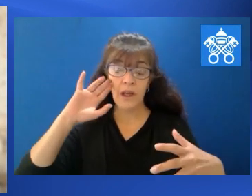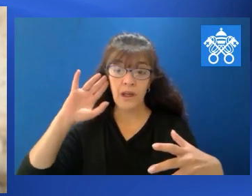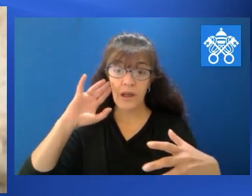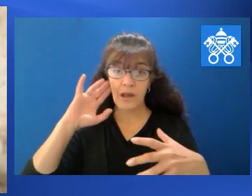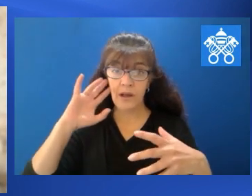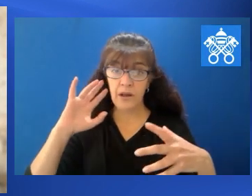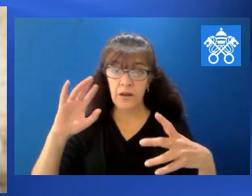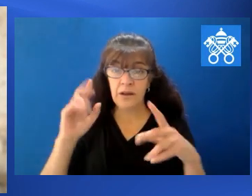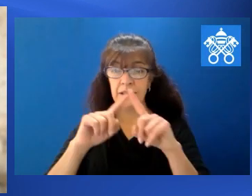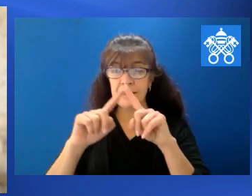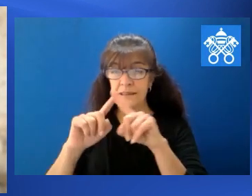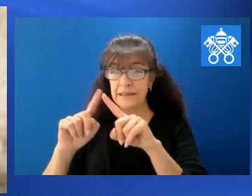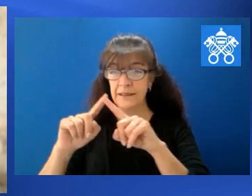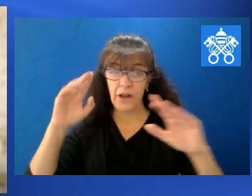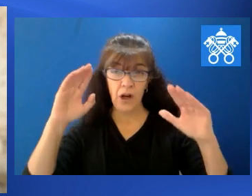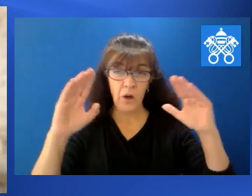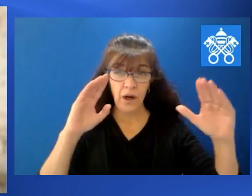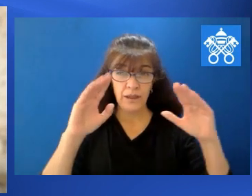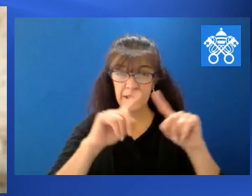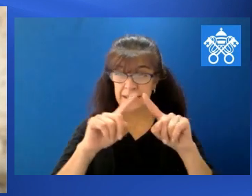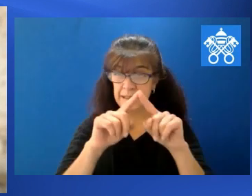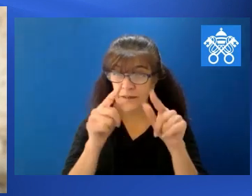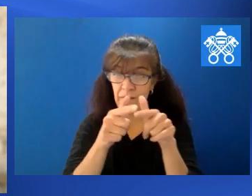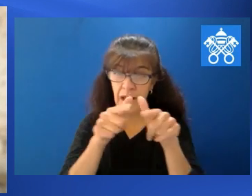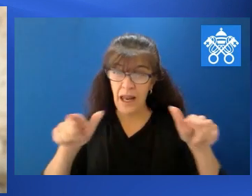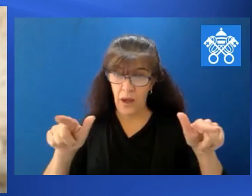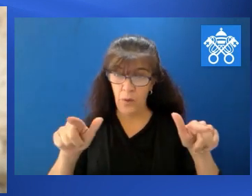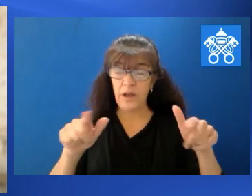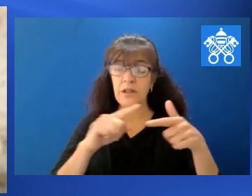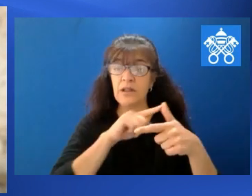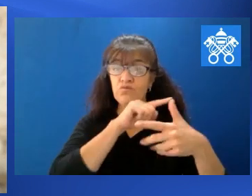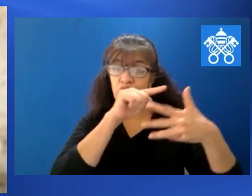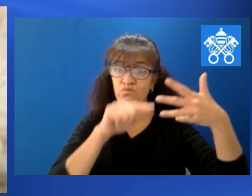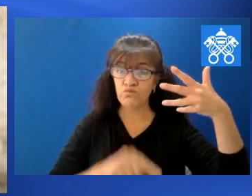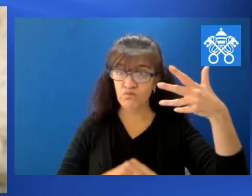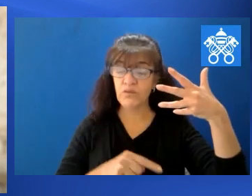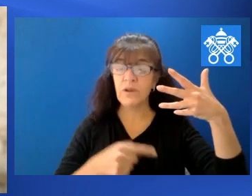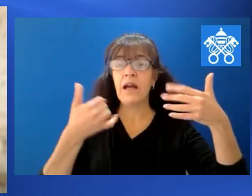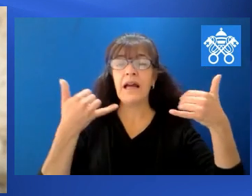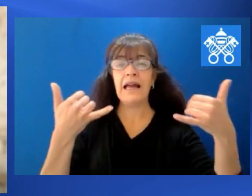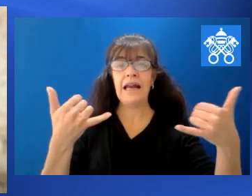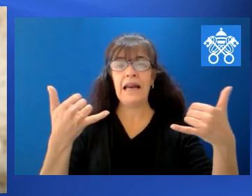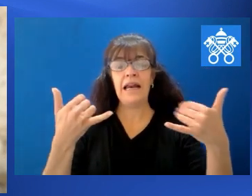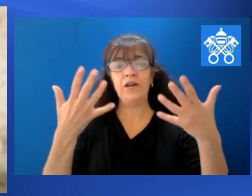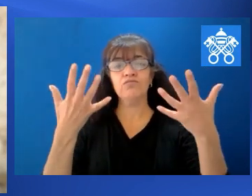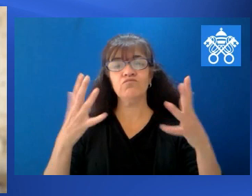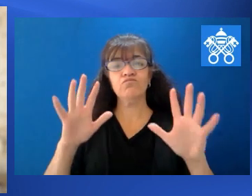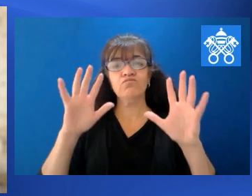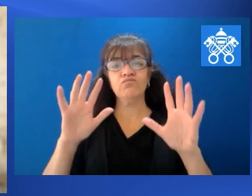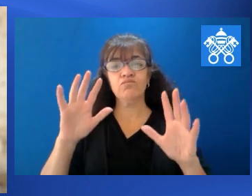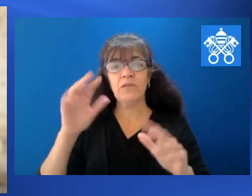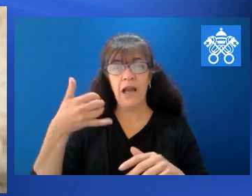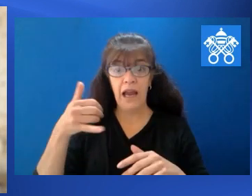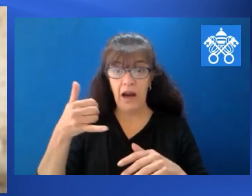various greetings in various languages, and right now we're listening to the Arabic language summary of